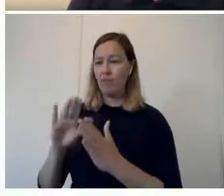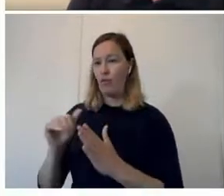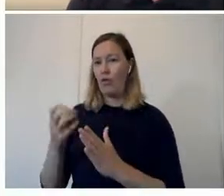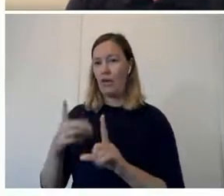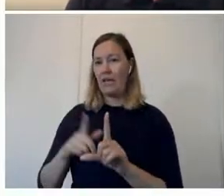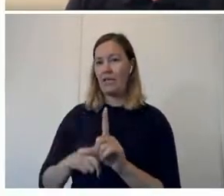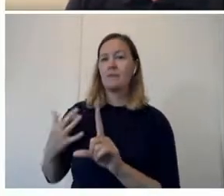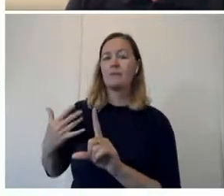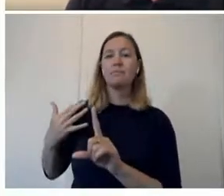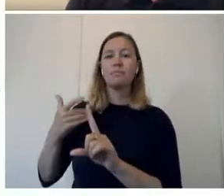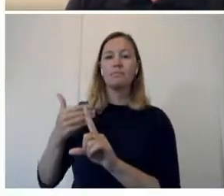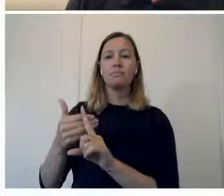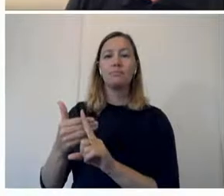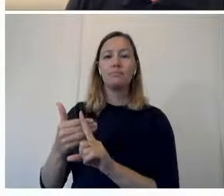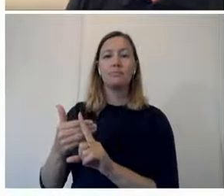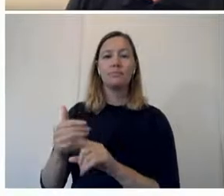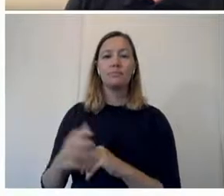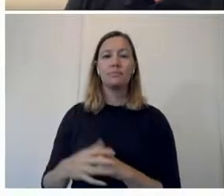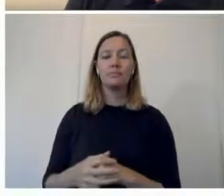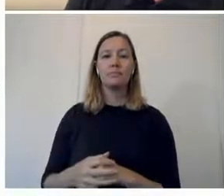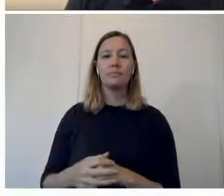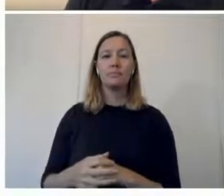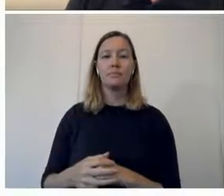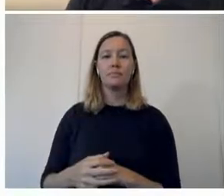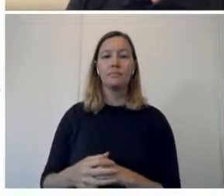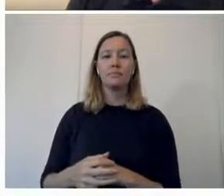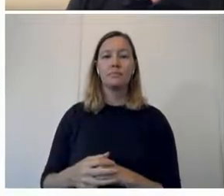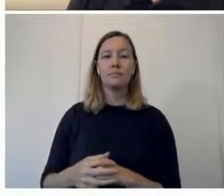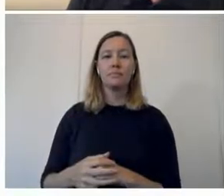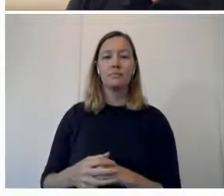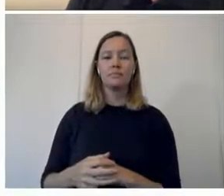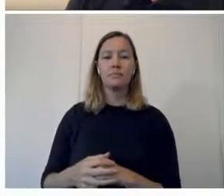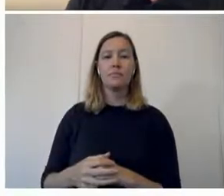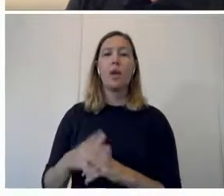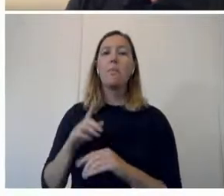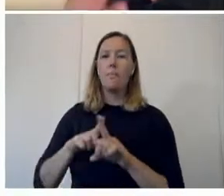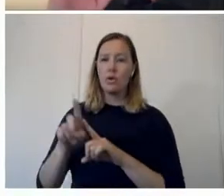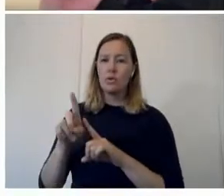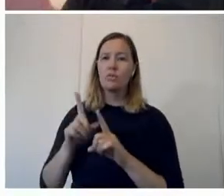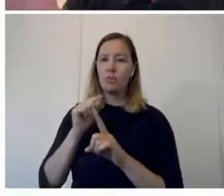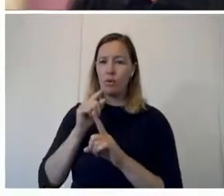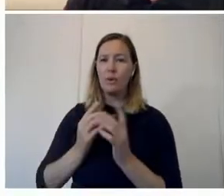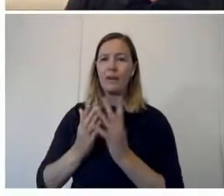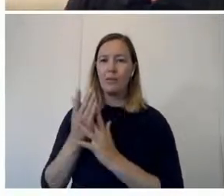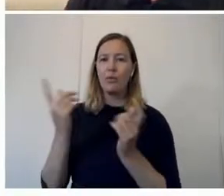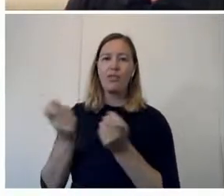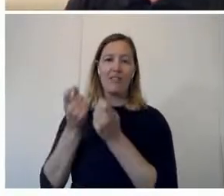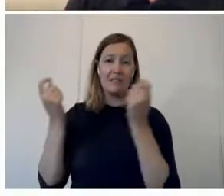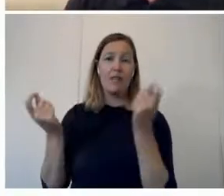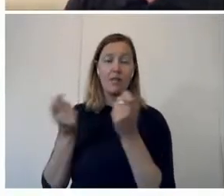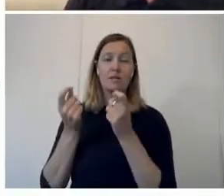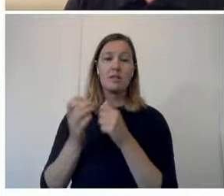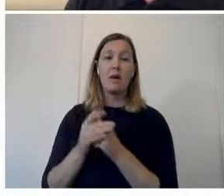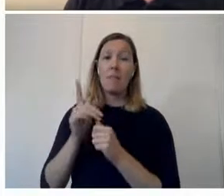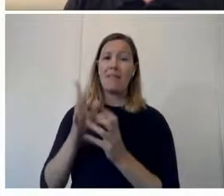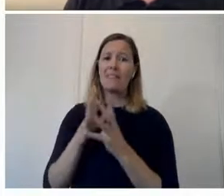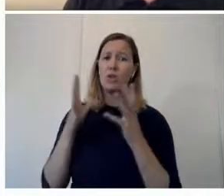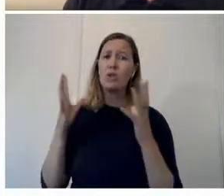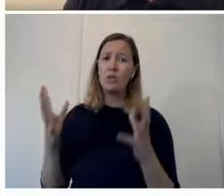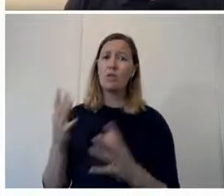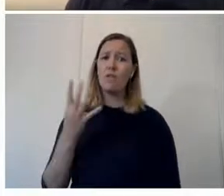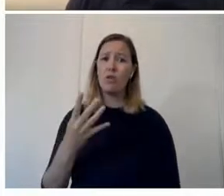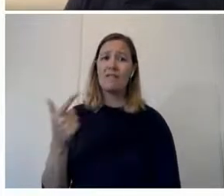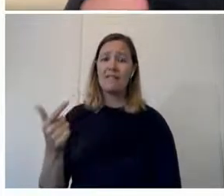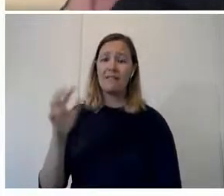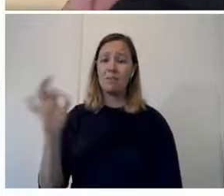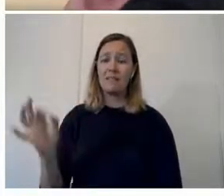study. A large amount of that will have been via festivals. But that is enormous. That's